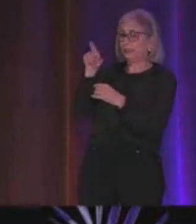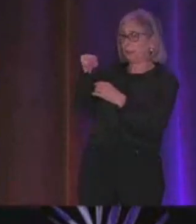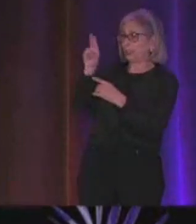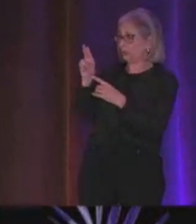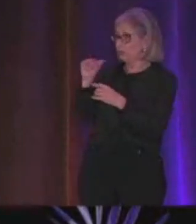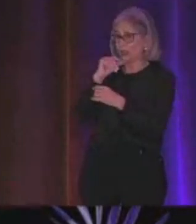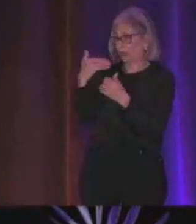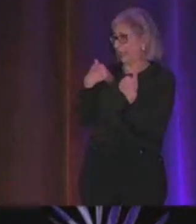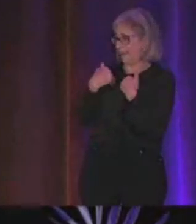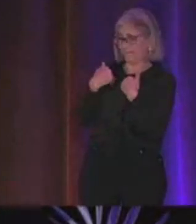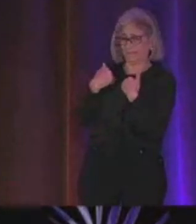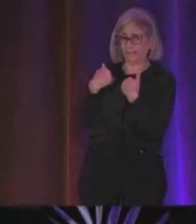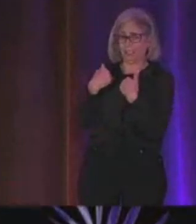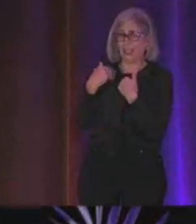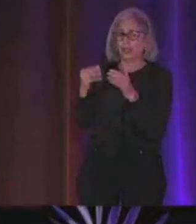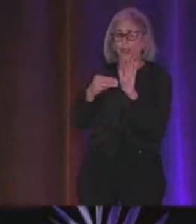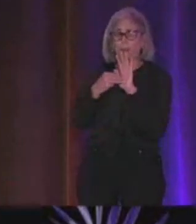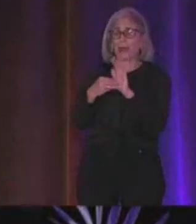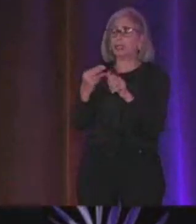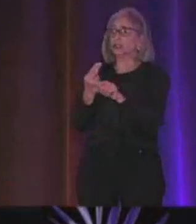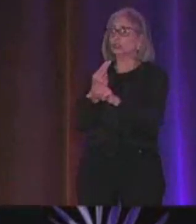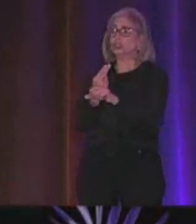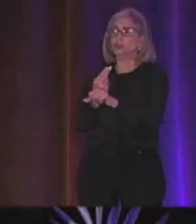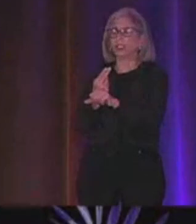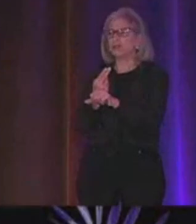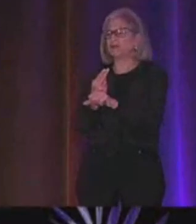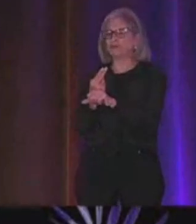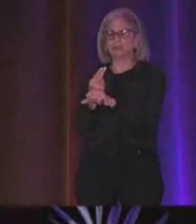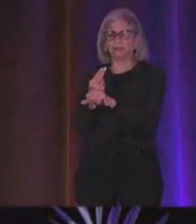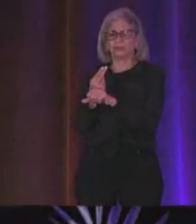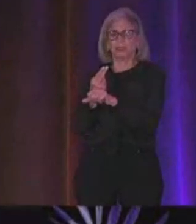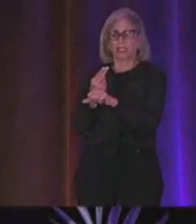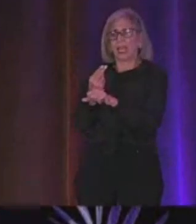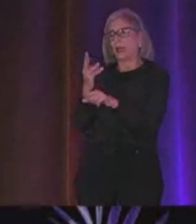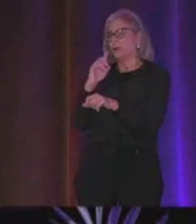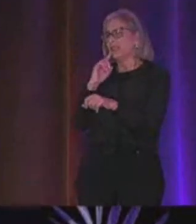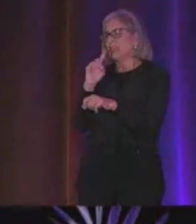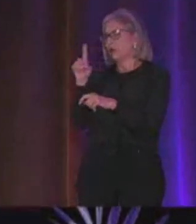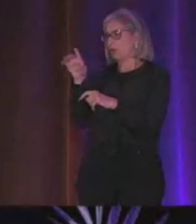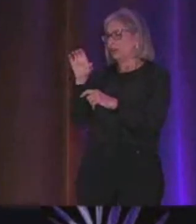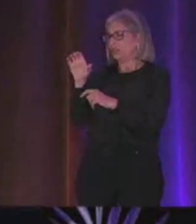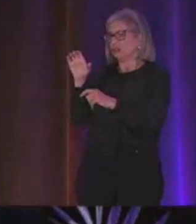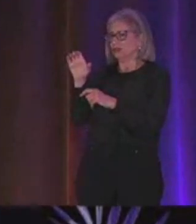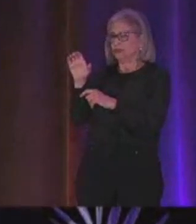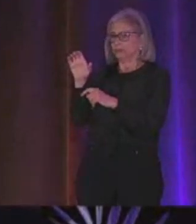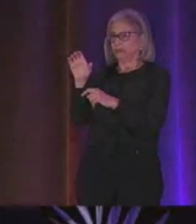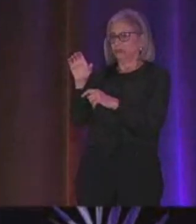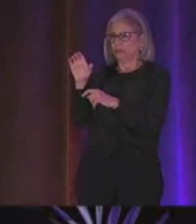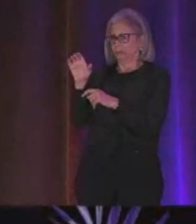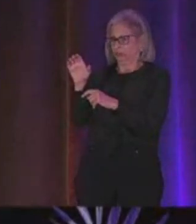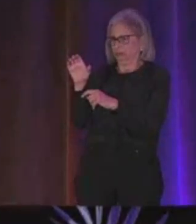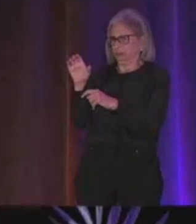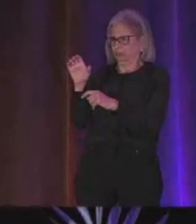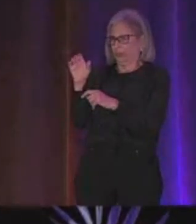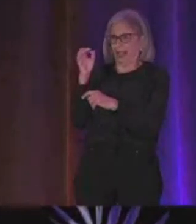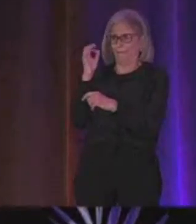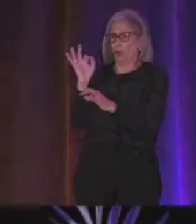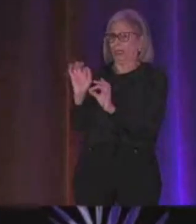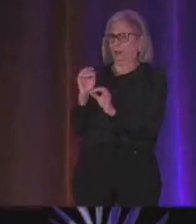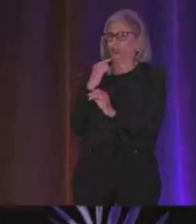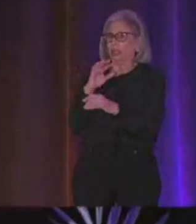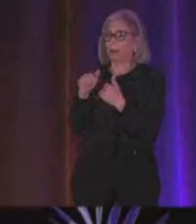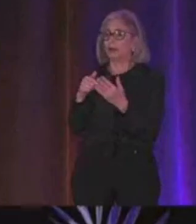definitely build models on using those accelerated, or I would say hardware features. Next, and the most important,